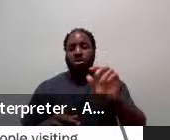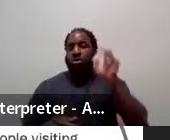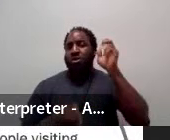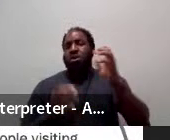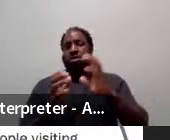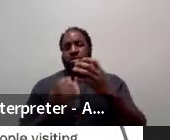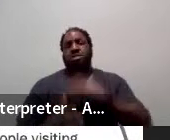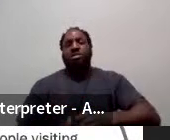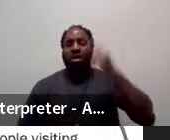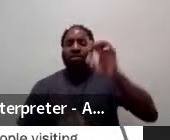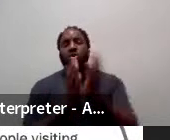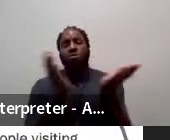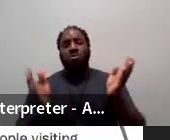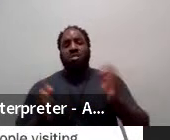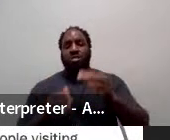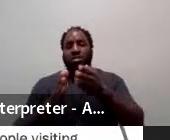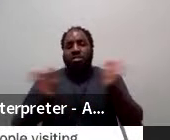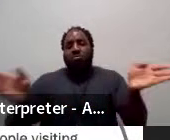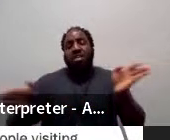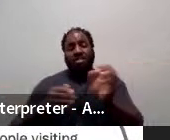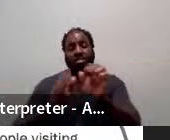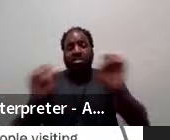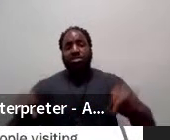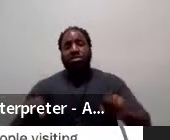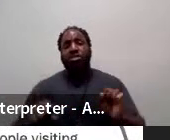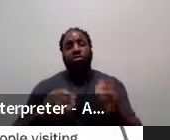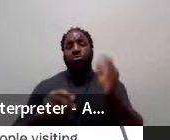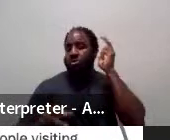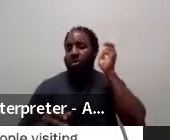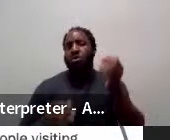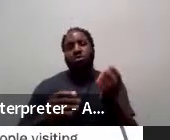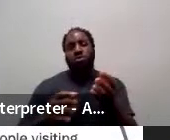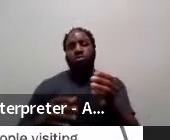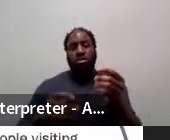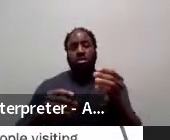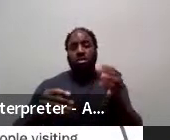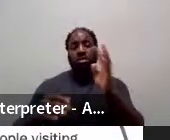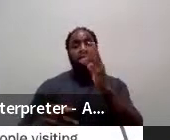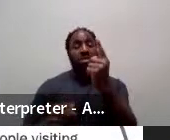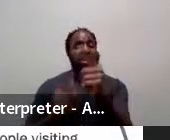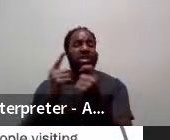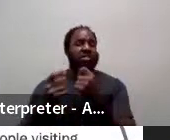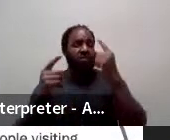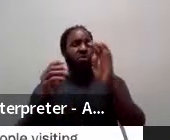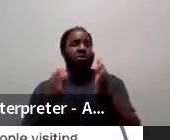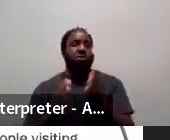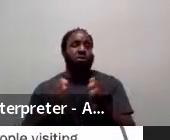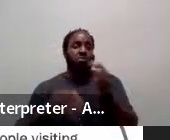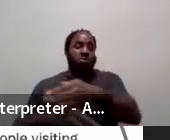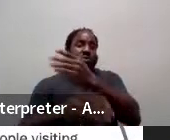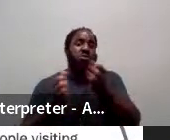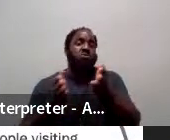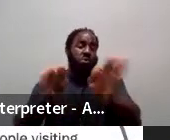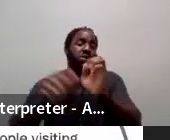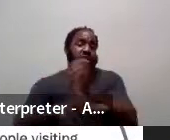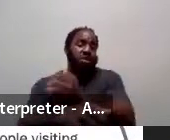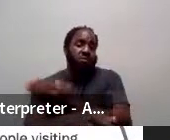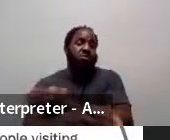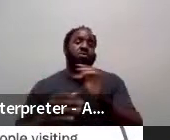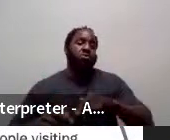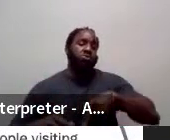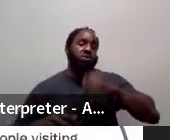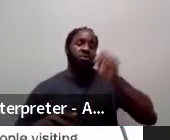near the stations. We heard a lot about desired roadway improvements and traffic circulation, particularly at Morris Park. We heard about concerns